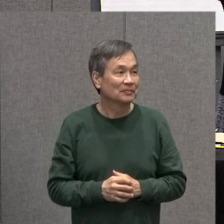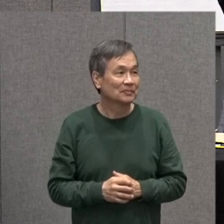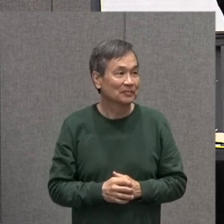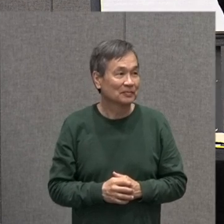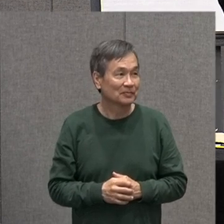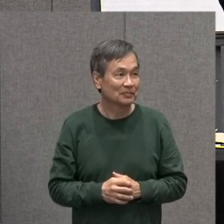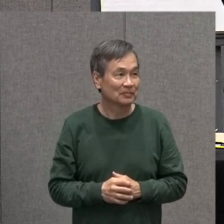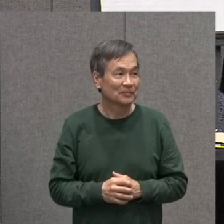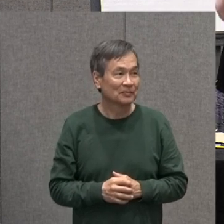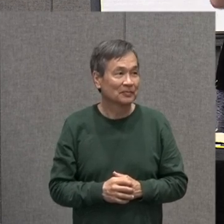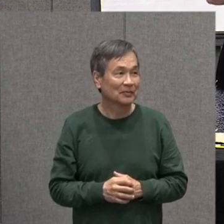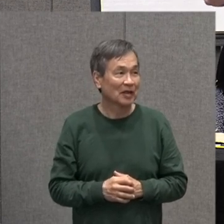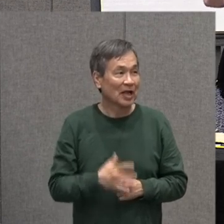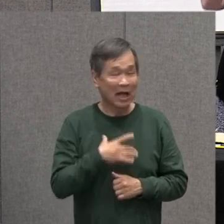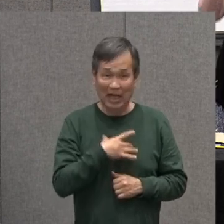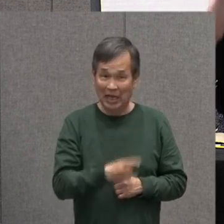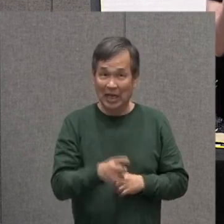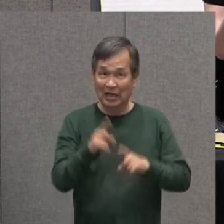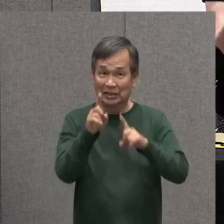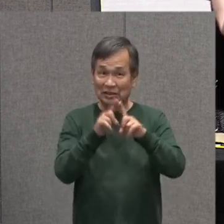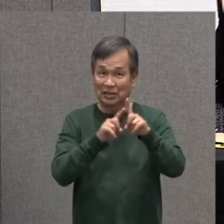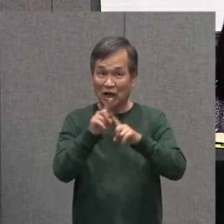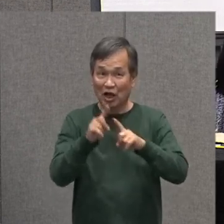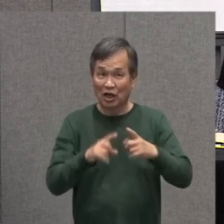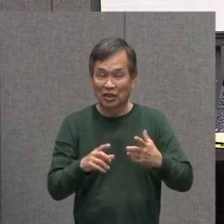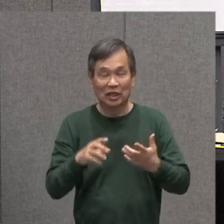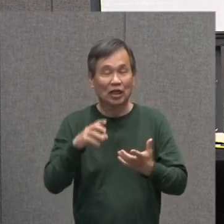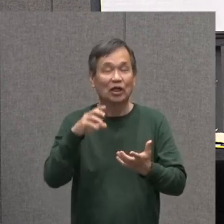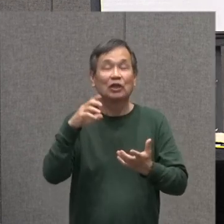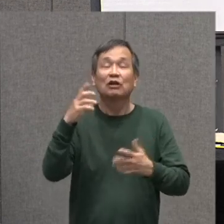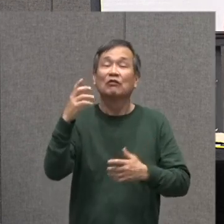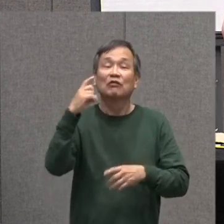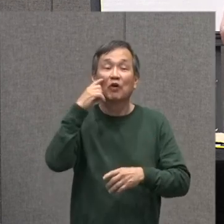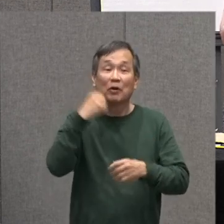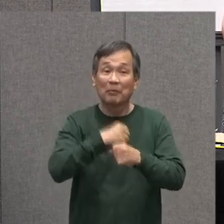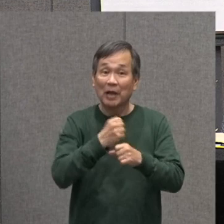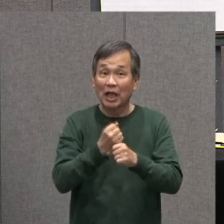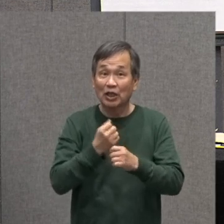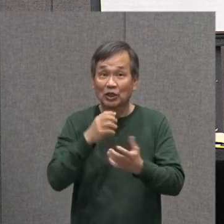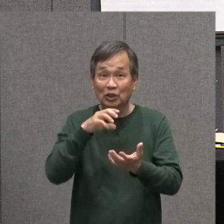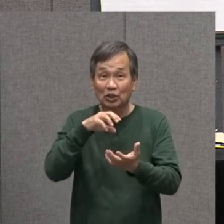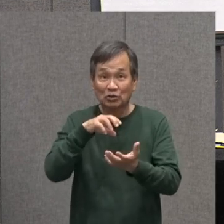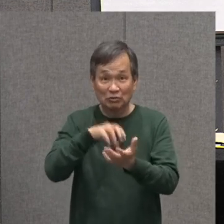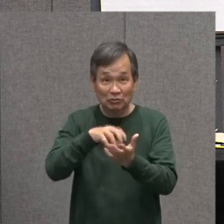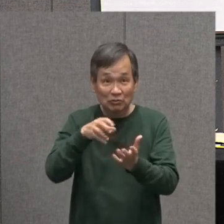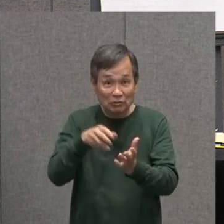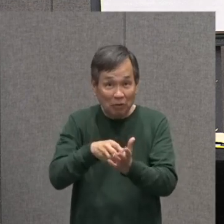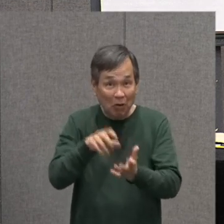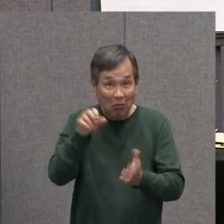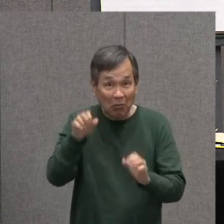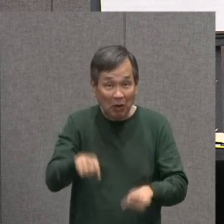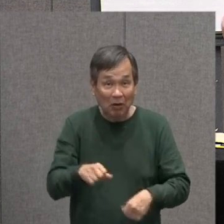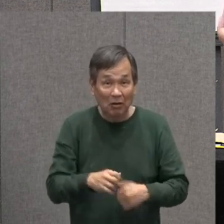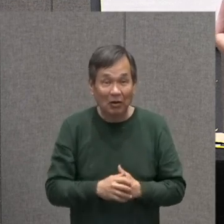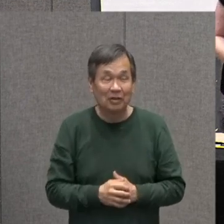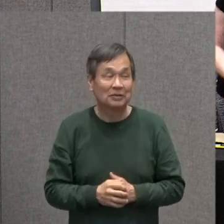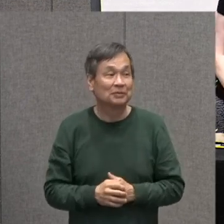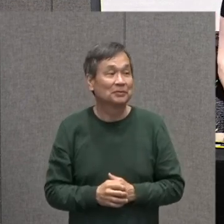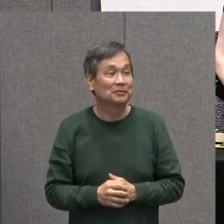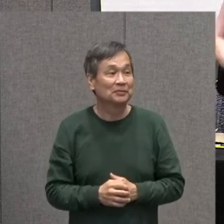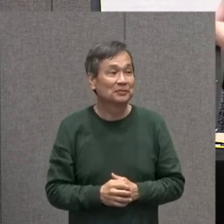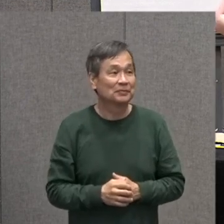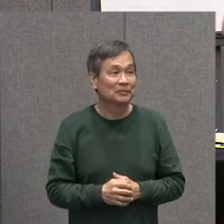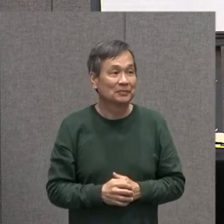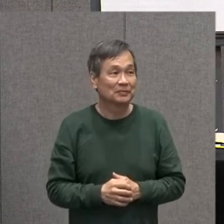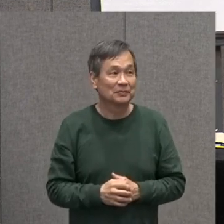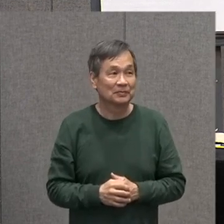like a... I would make an excellent cookie if it was a cookie cutter. Right, exactly. It looks like the star that goes on top of a tree. Oh, fantastic. I'm